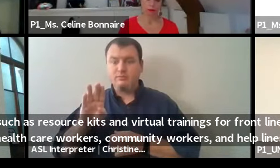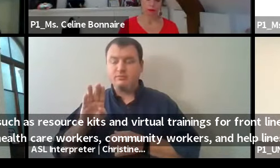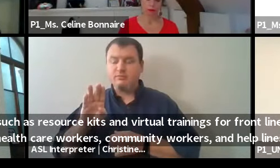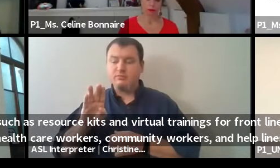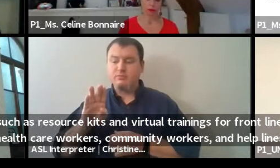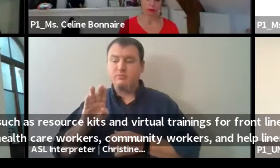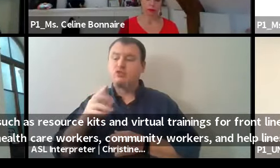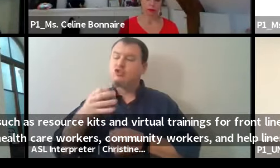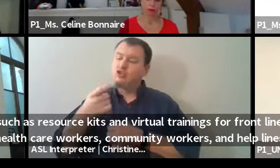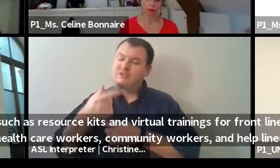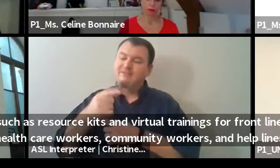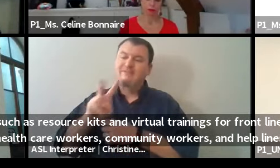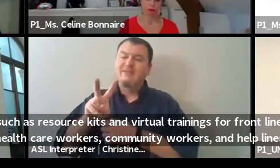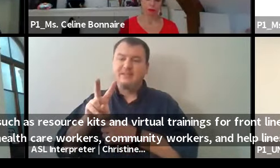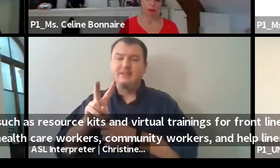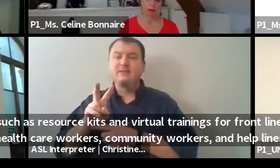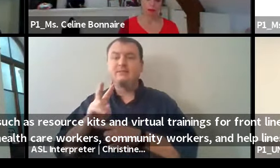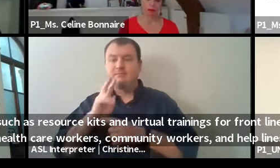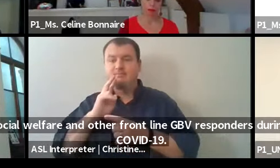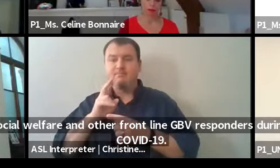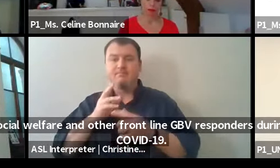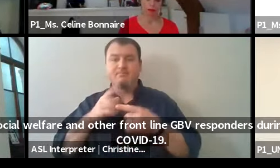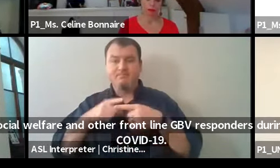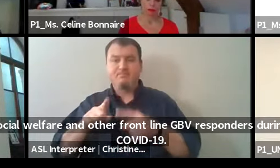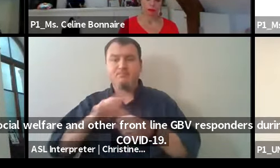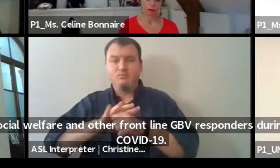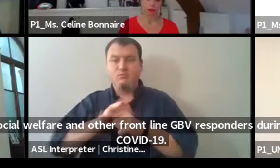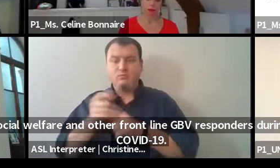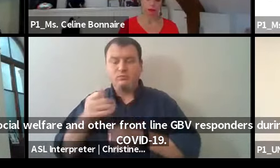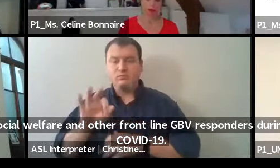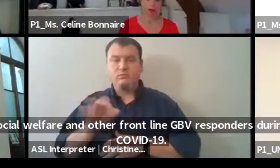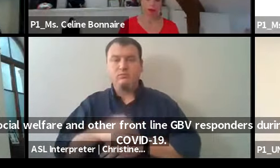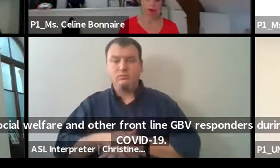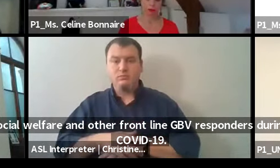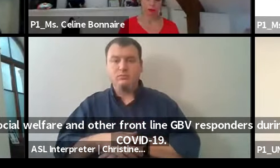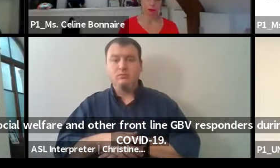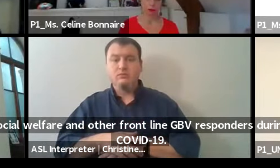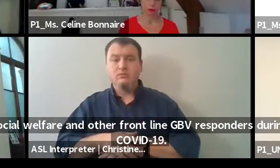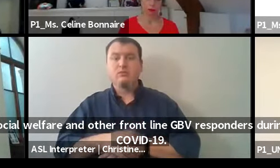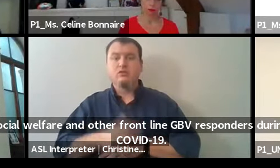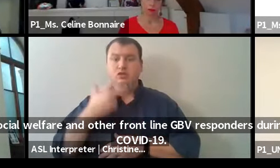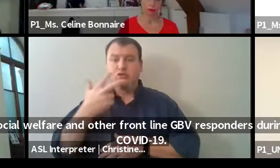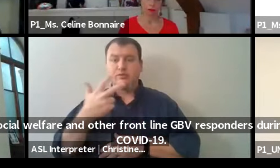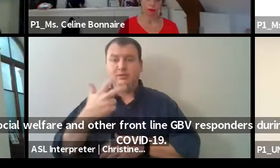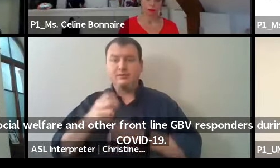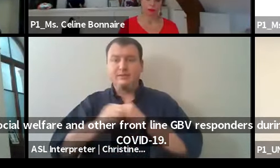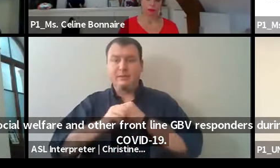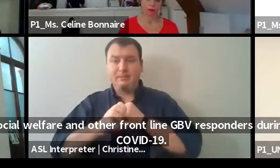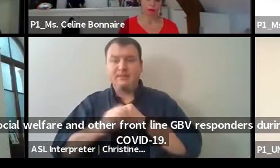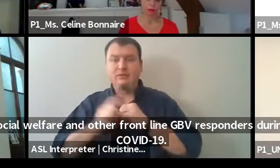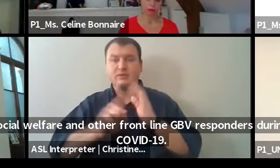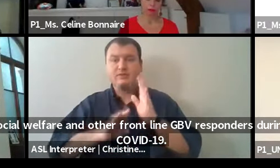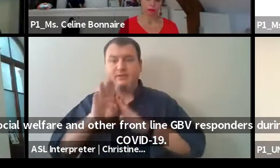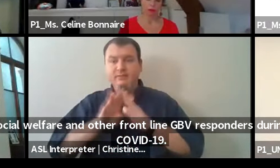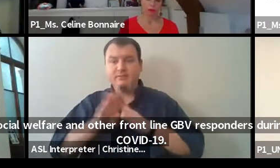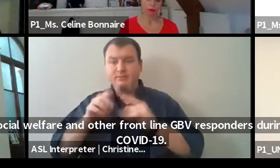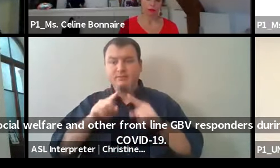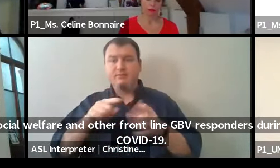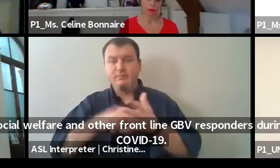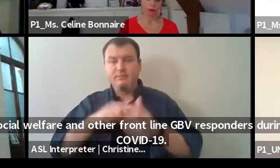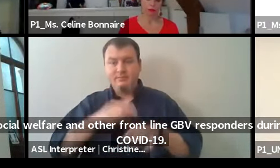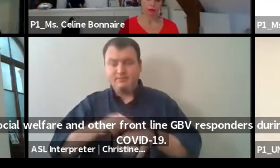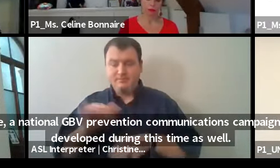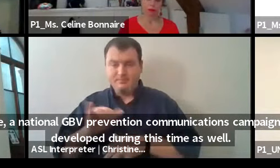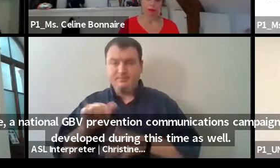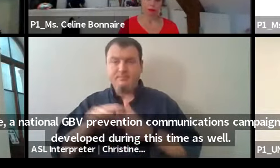COVID-19. Three, a national GBV prevention communications campaign was developed during this time as well,